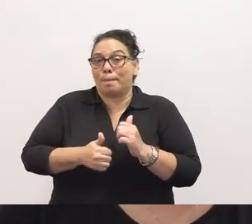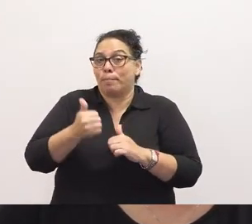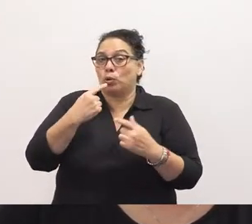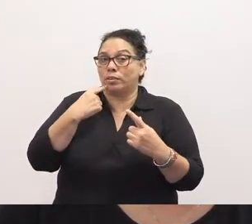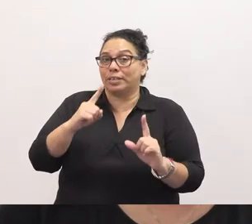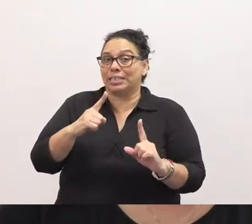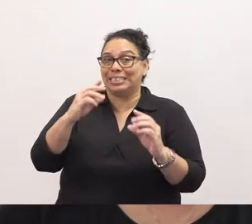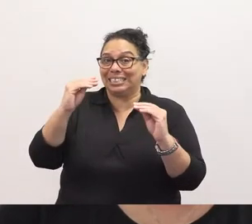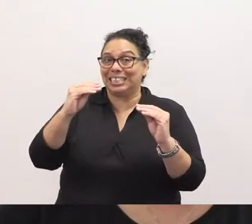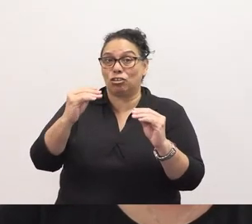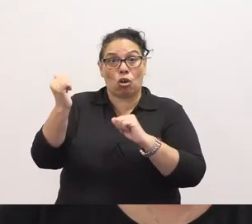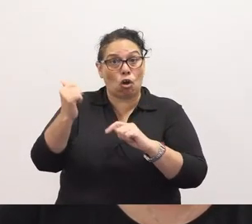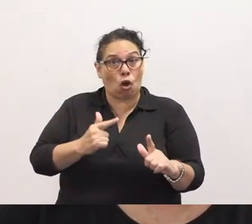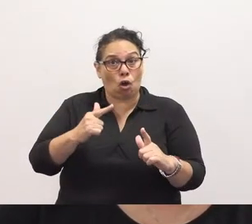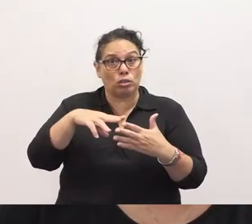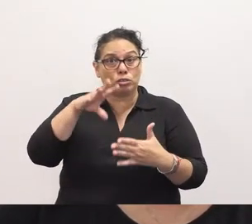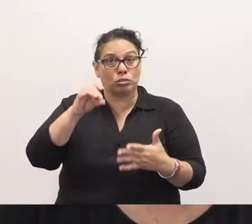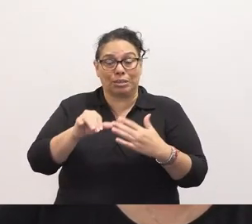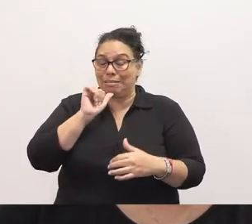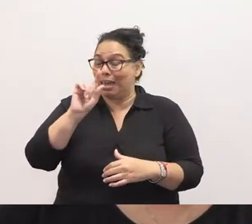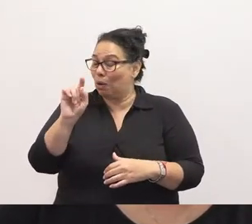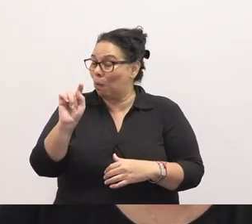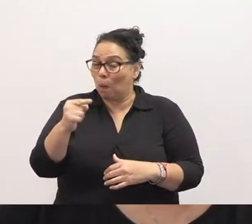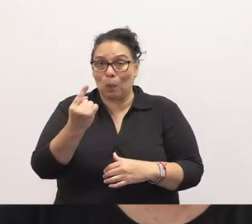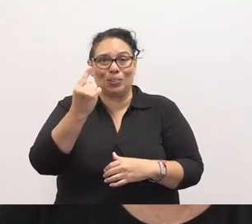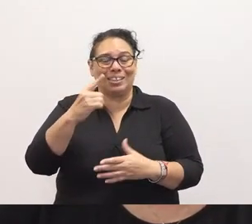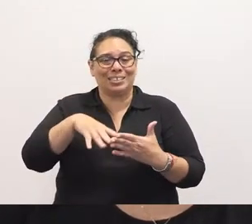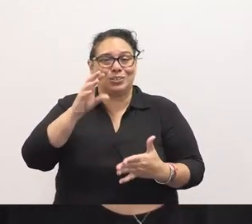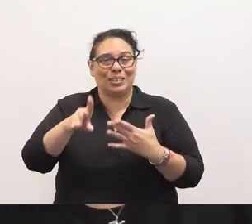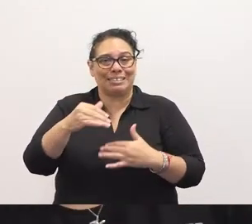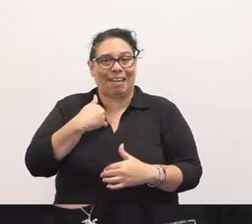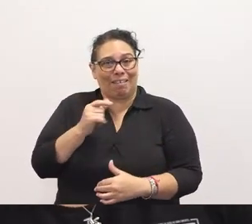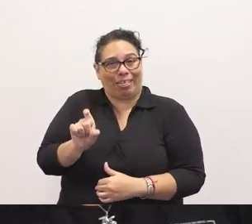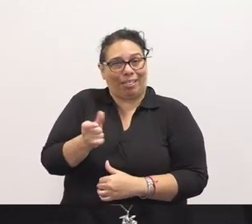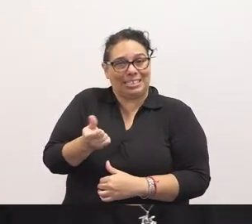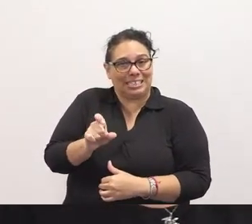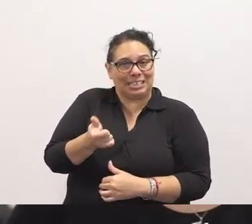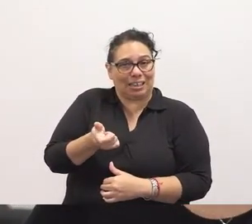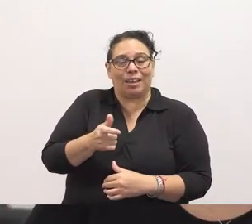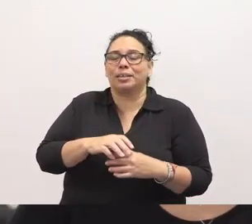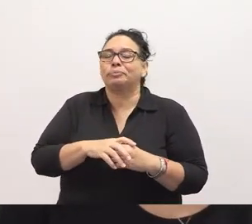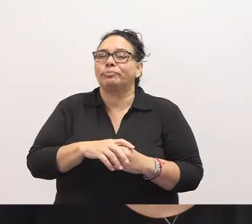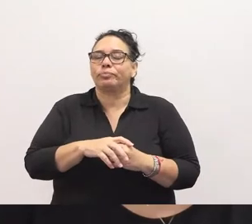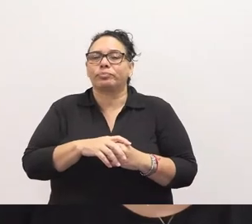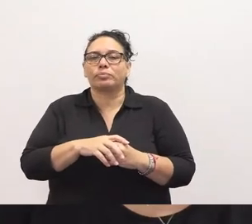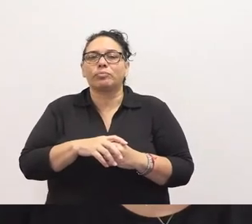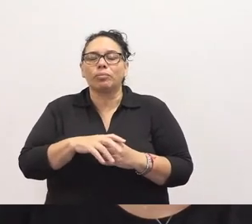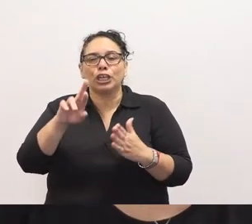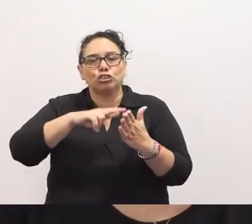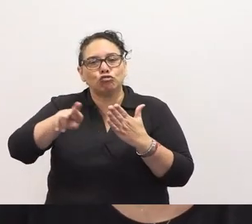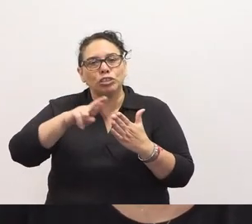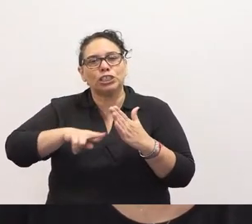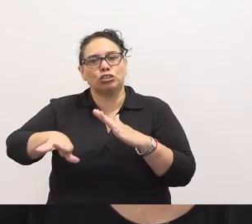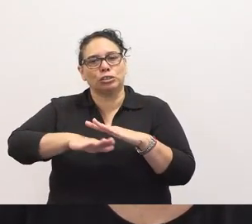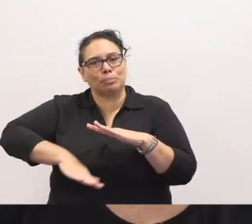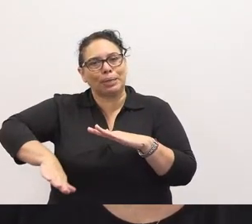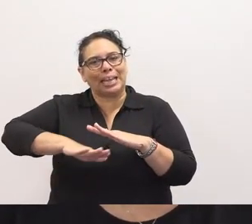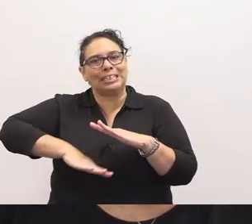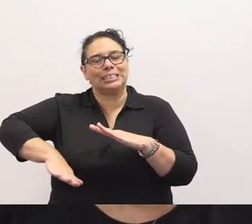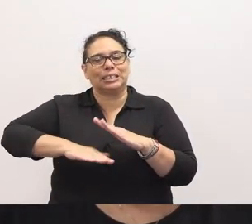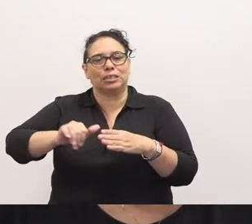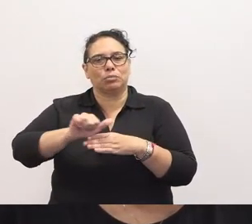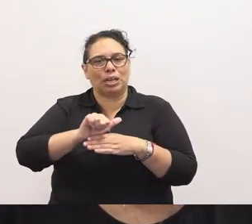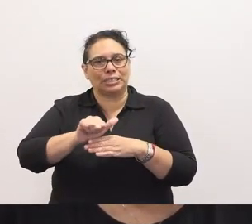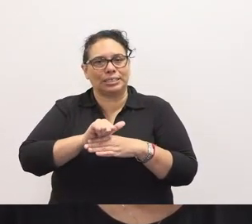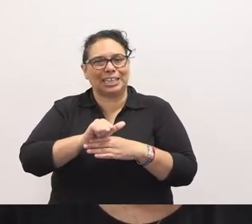teach all students, not just students with dyslexia, all students, is research-based practices such as structured literacy, which